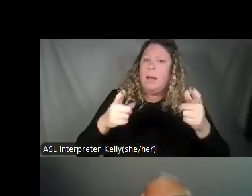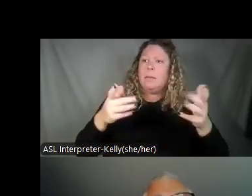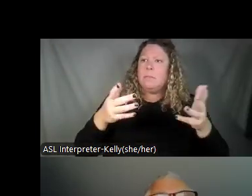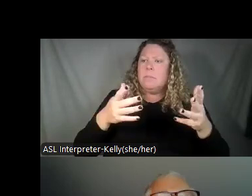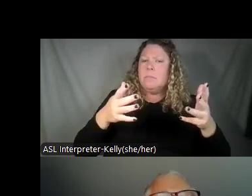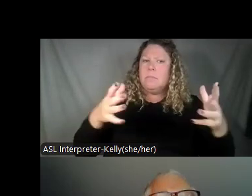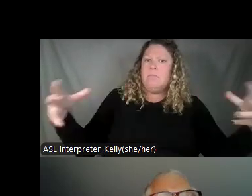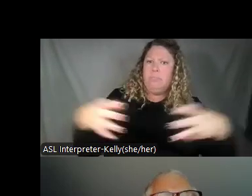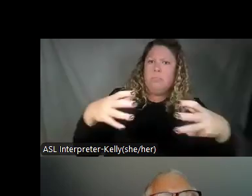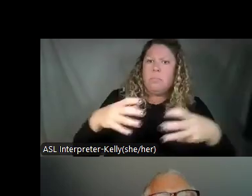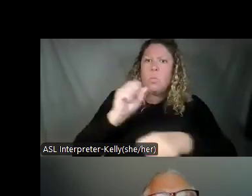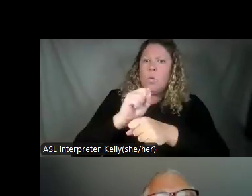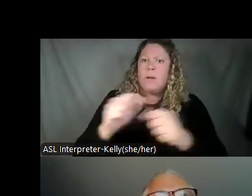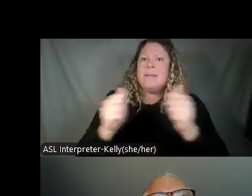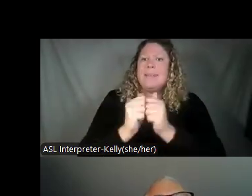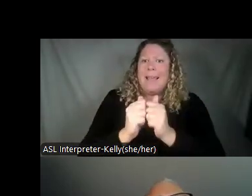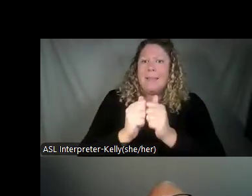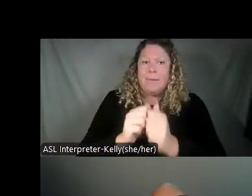work together.